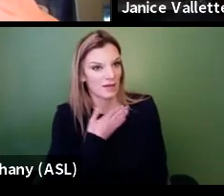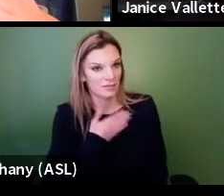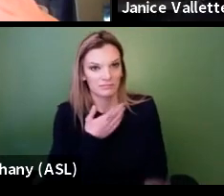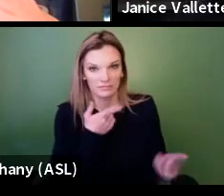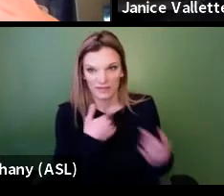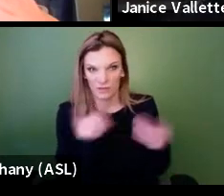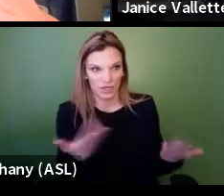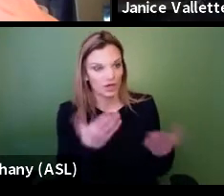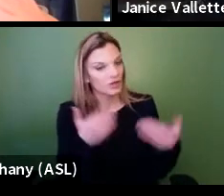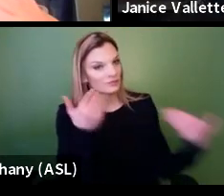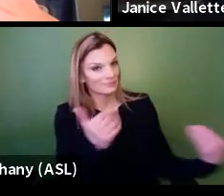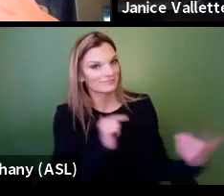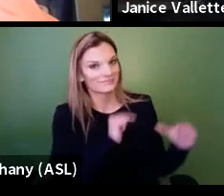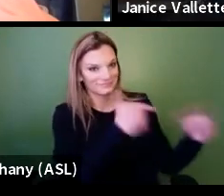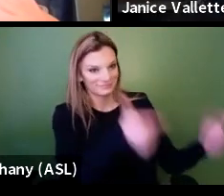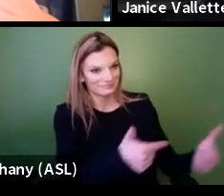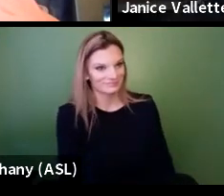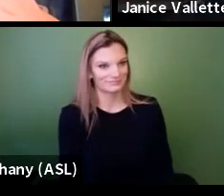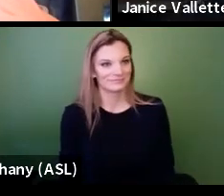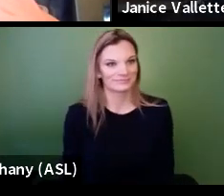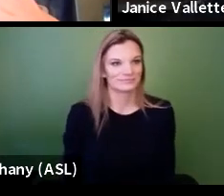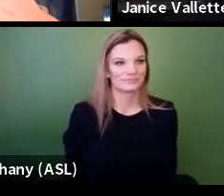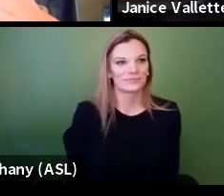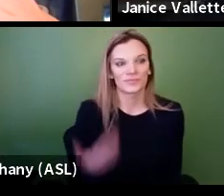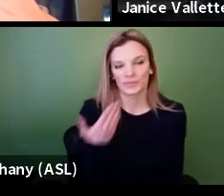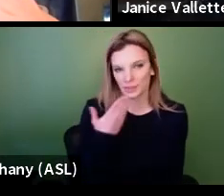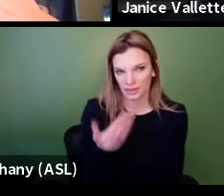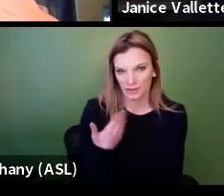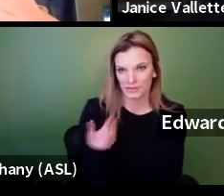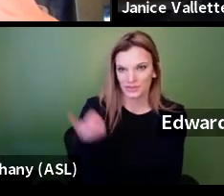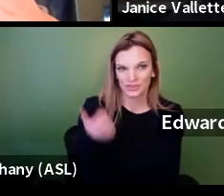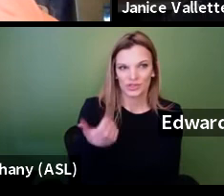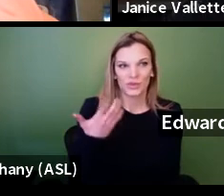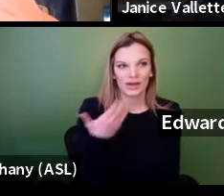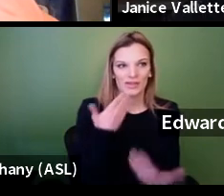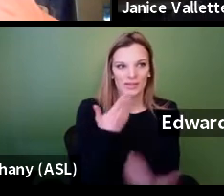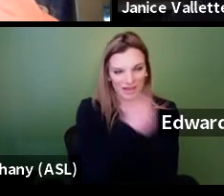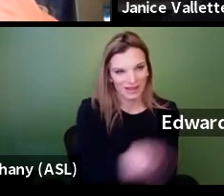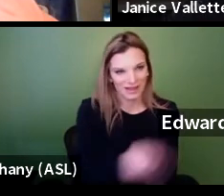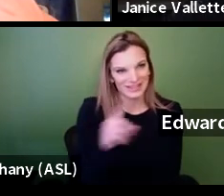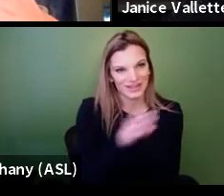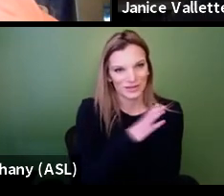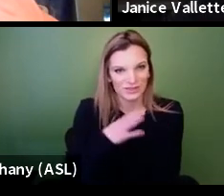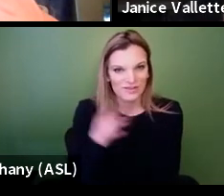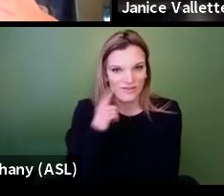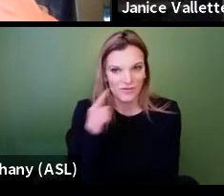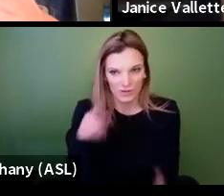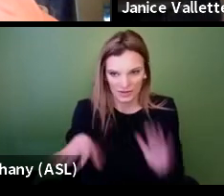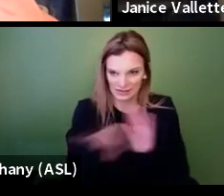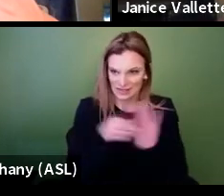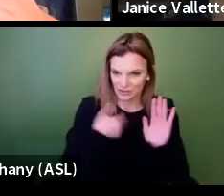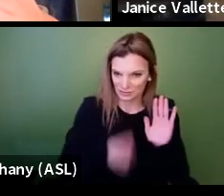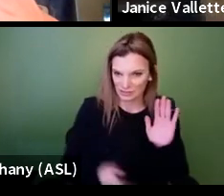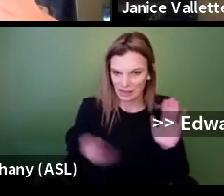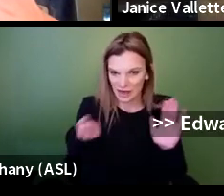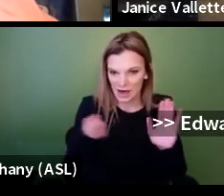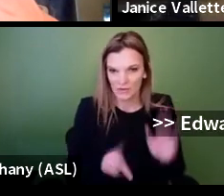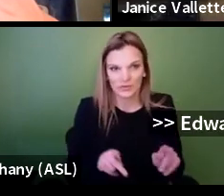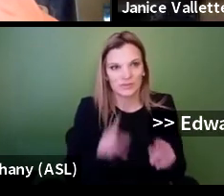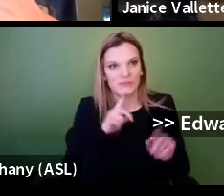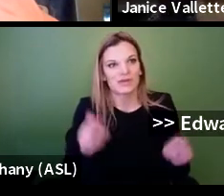your turn, go right ahead. Thank you, Mr. Chair. I want to thank the entire commission for the selection and the opportunity to